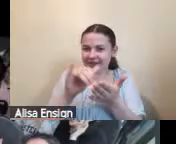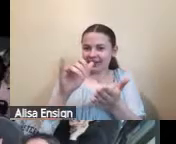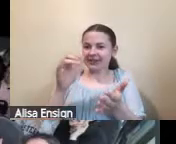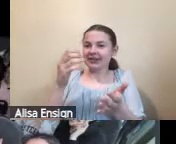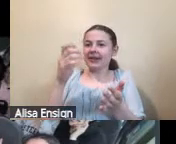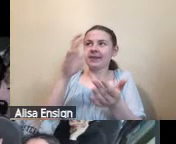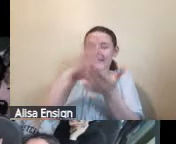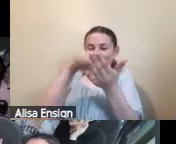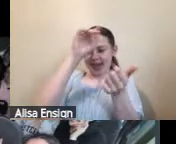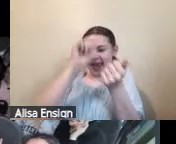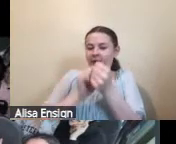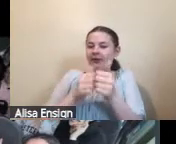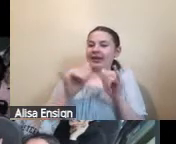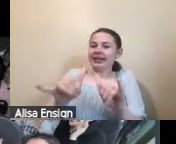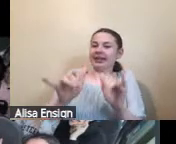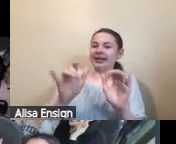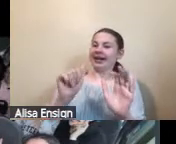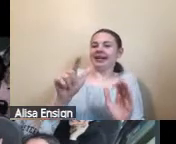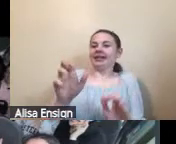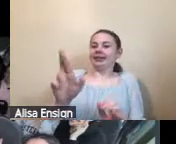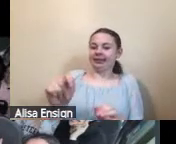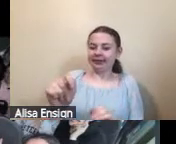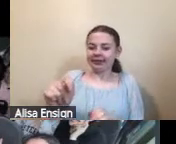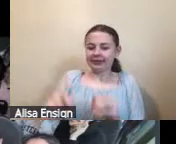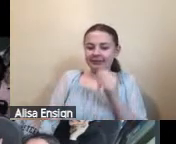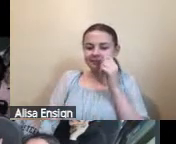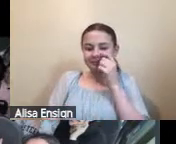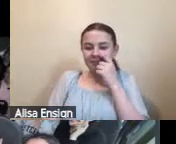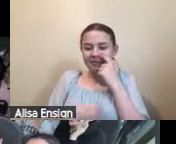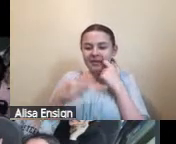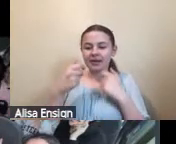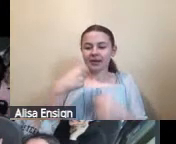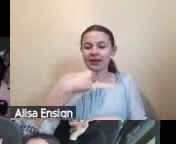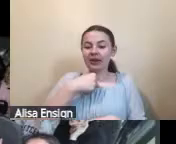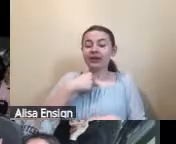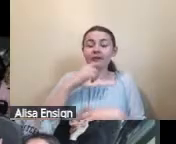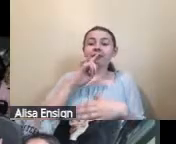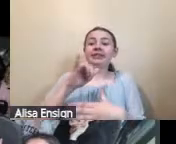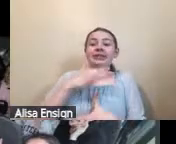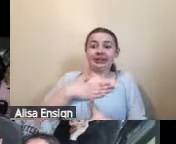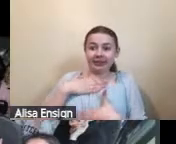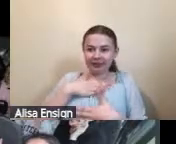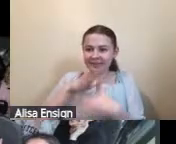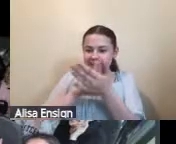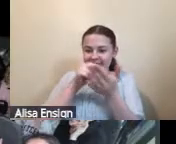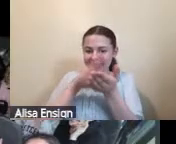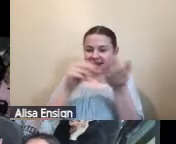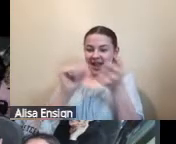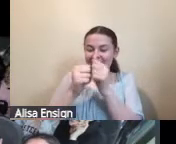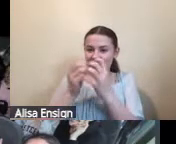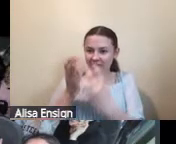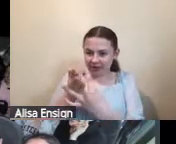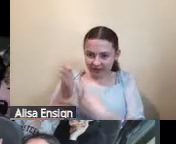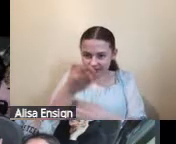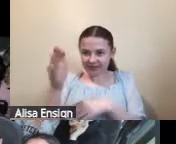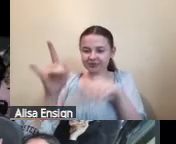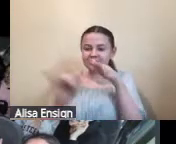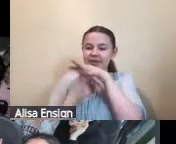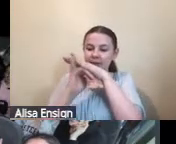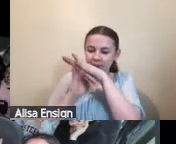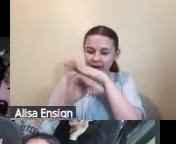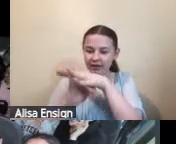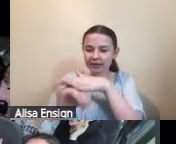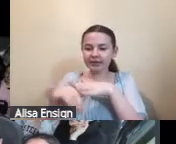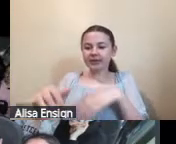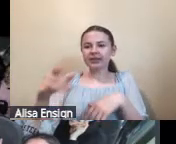so easy for me to get scammed in New York, and it was very good for me to learn how to be on alert for that kind of thing. I really